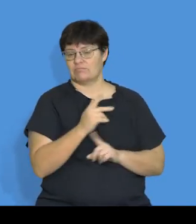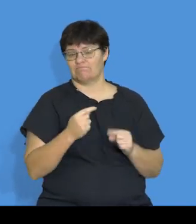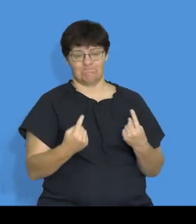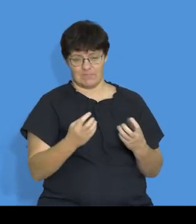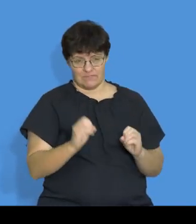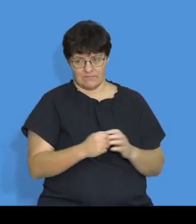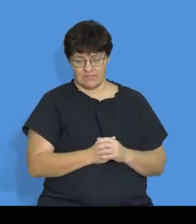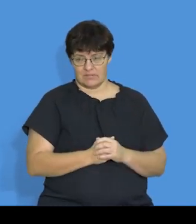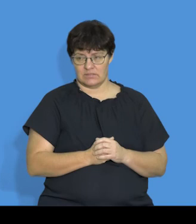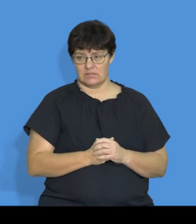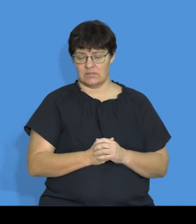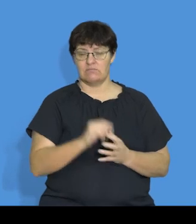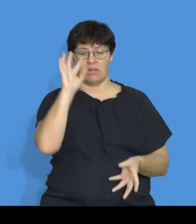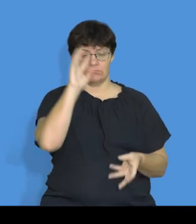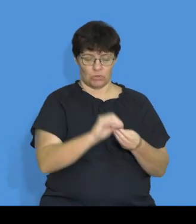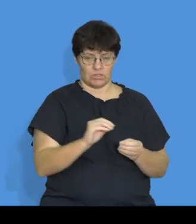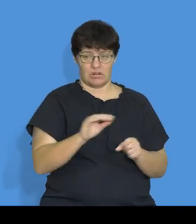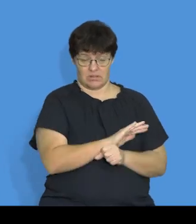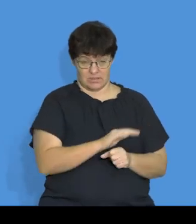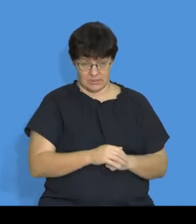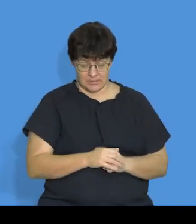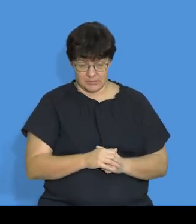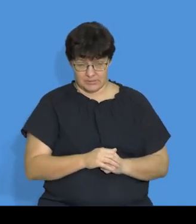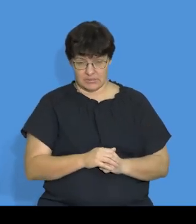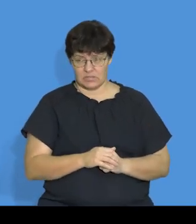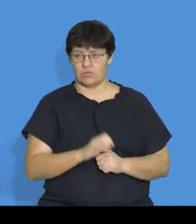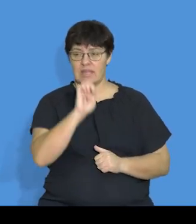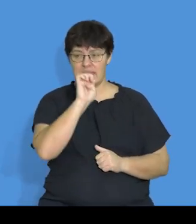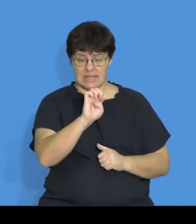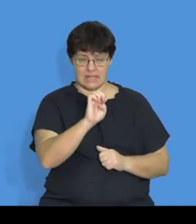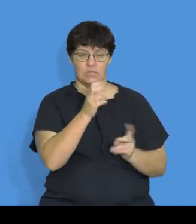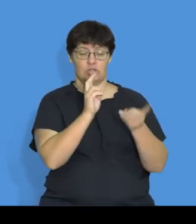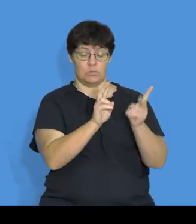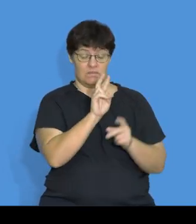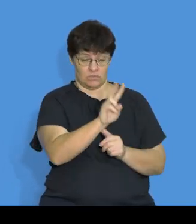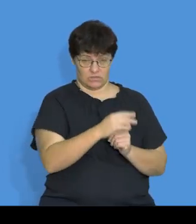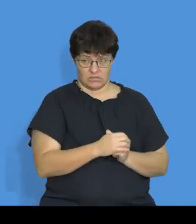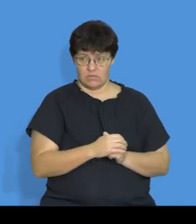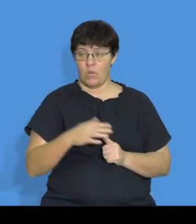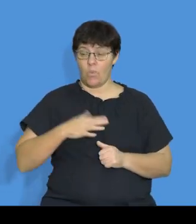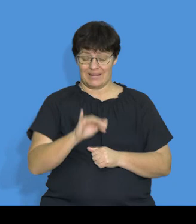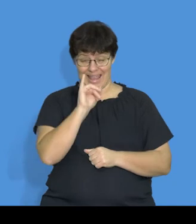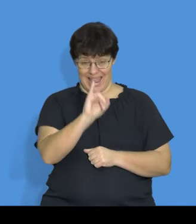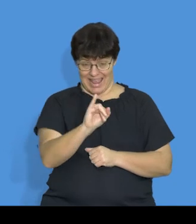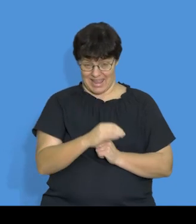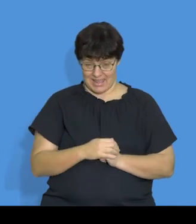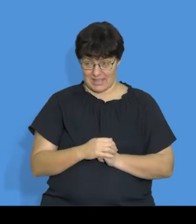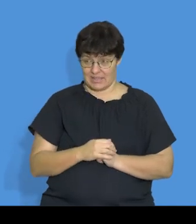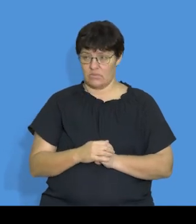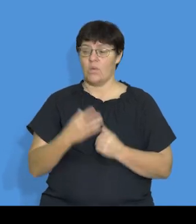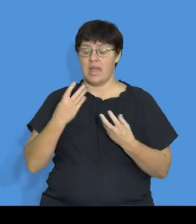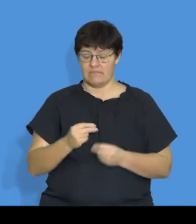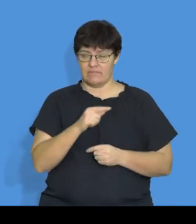ohms, which is the total current, okay? So our E is 12, right? We're looking for the current. What do we have there? We've